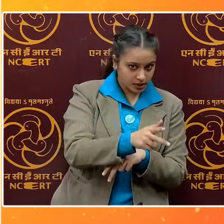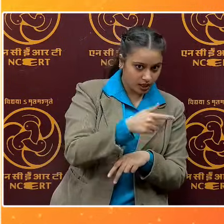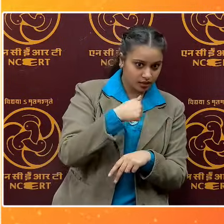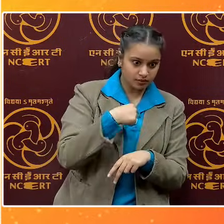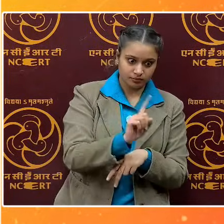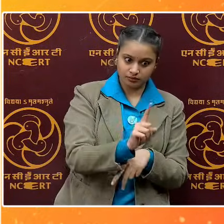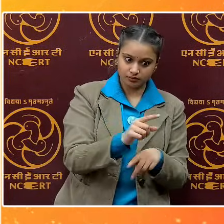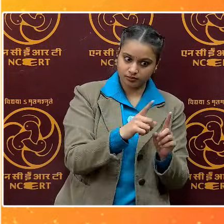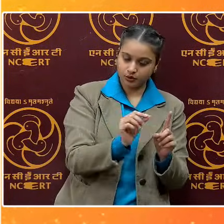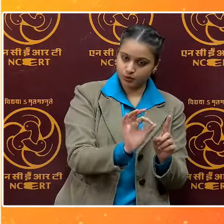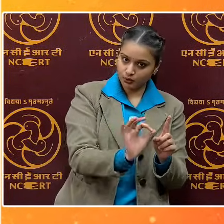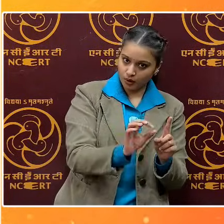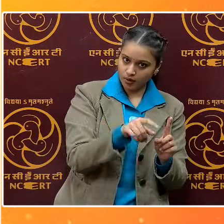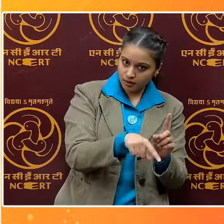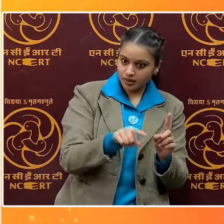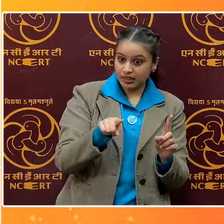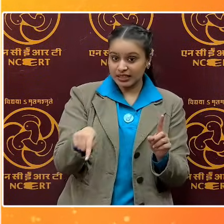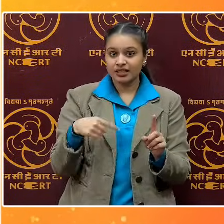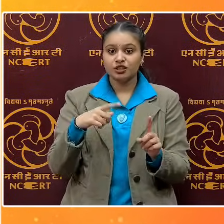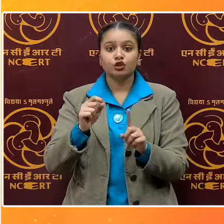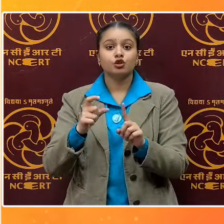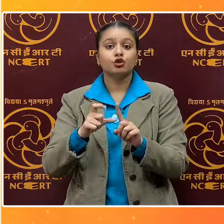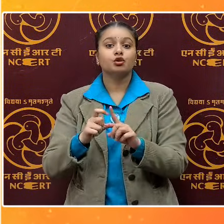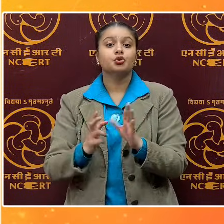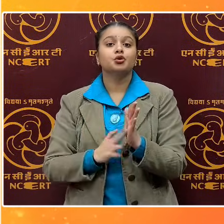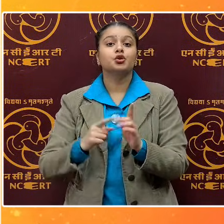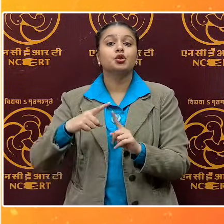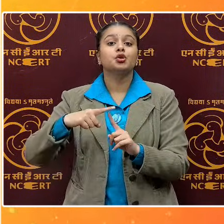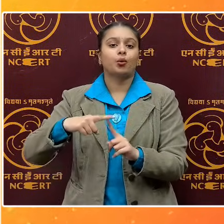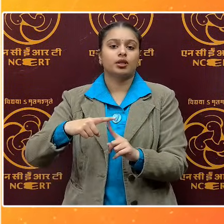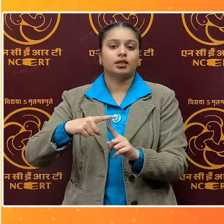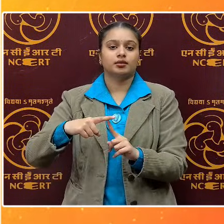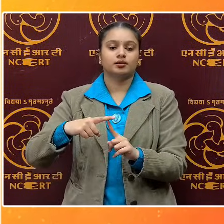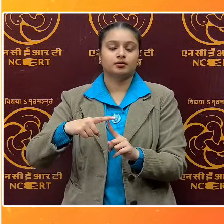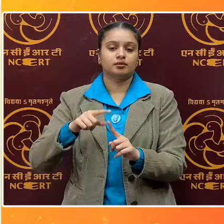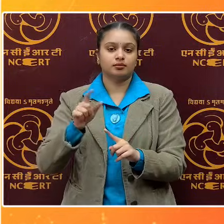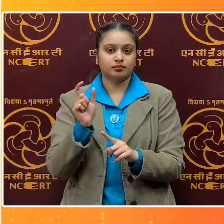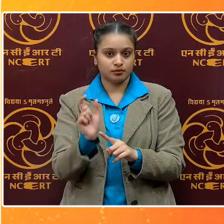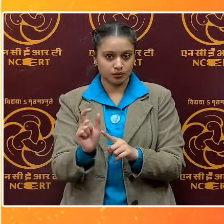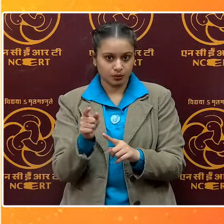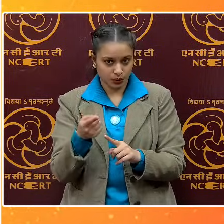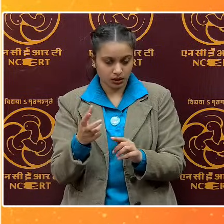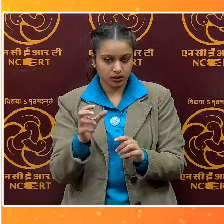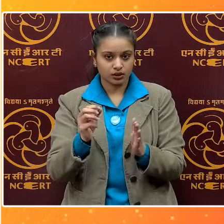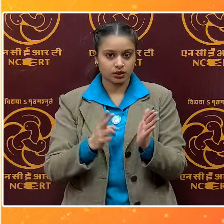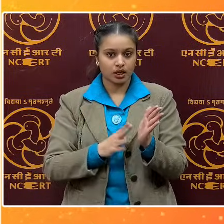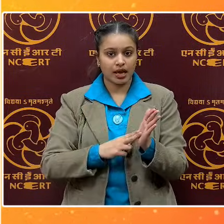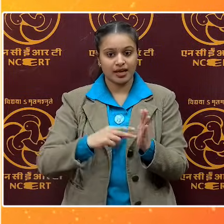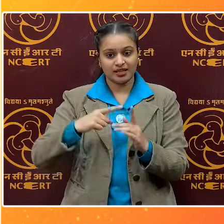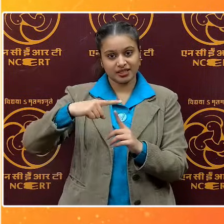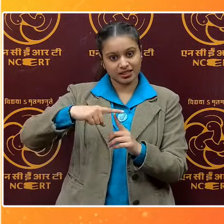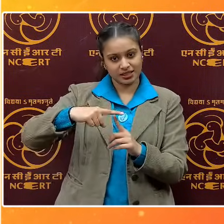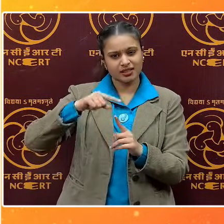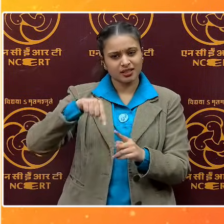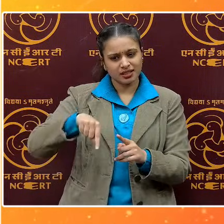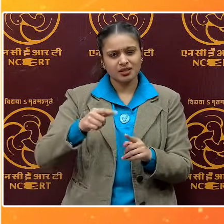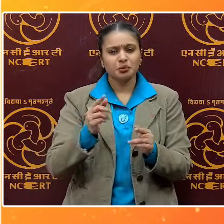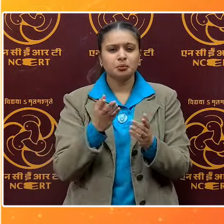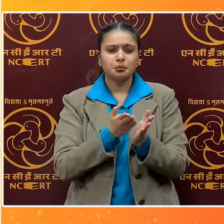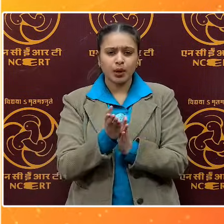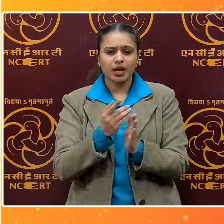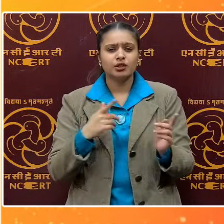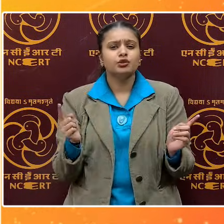this. It isn't right Yeah. way. We can't go there. So this way.